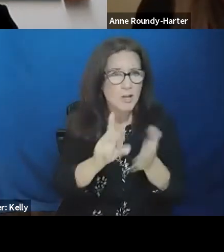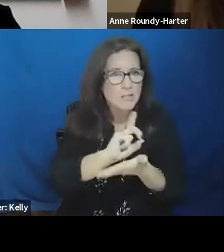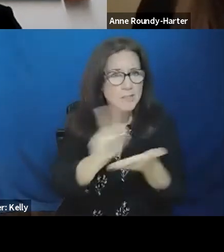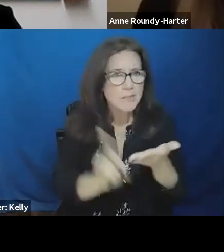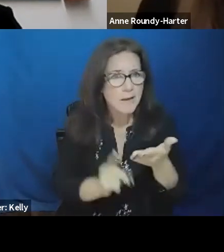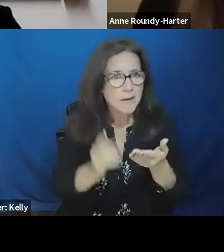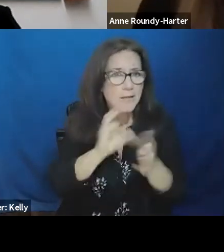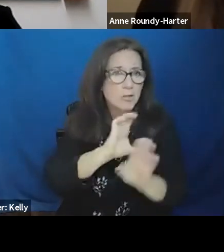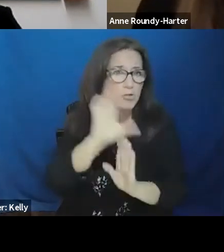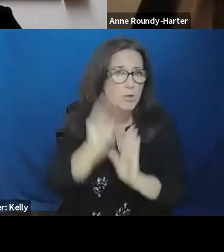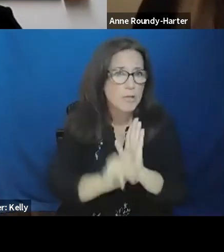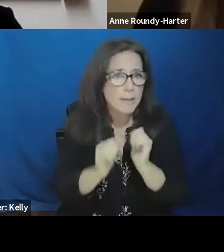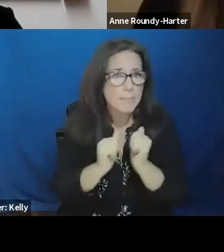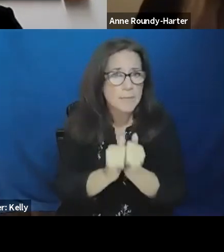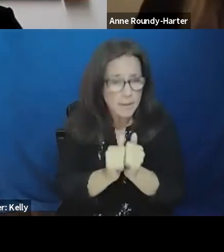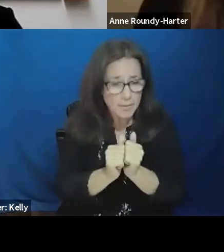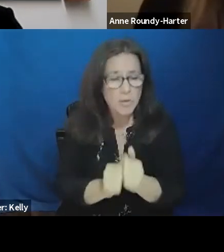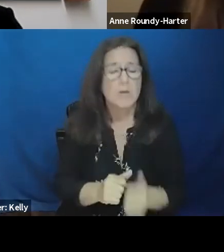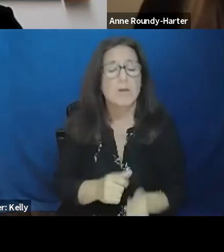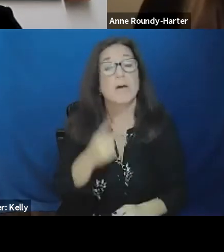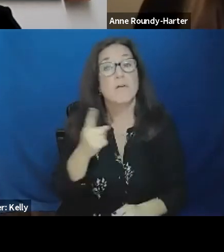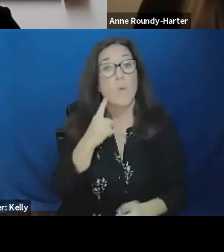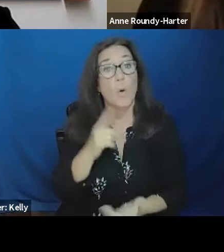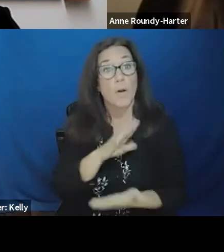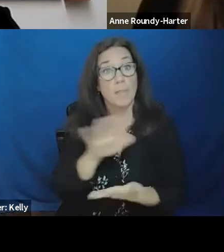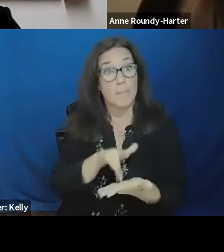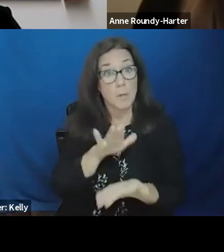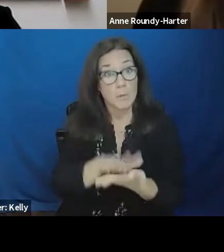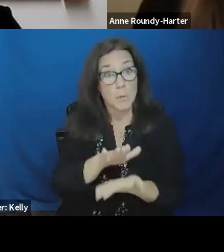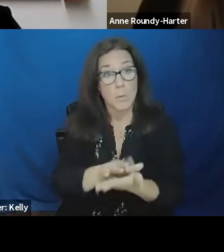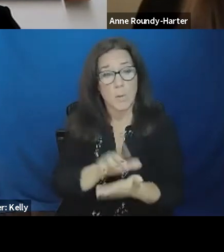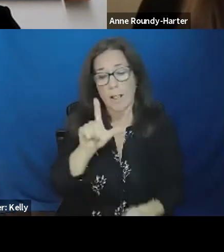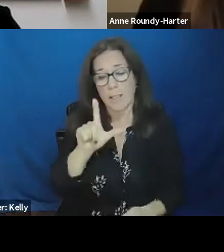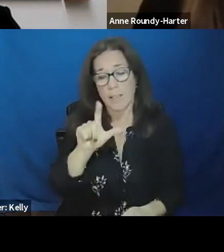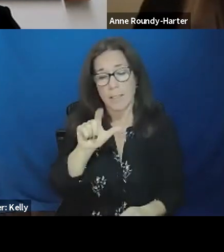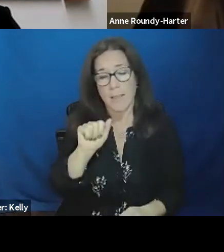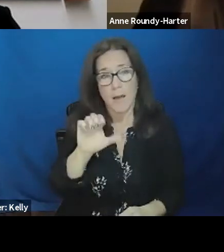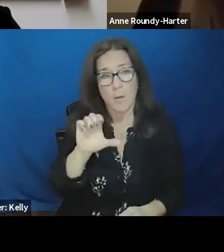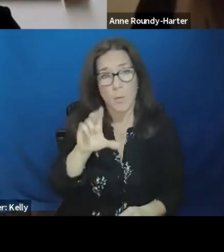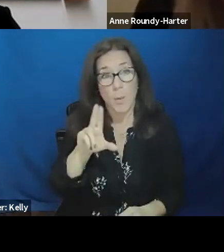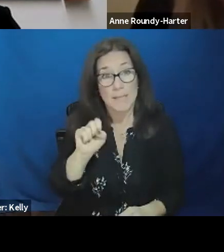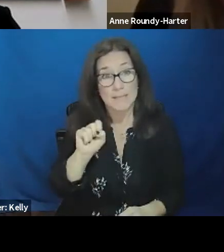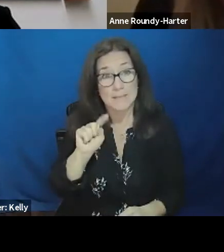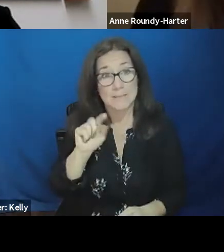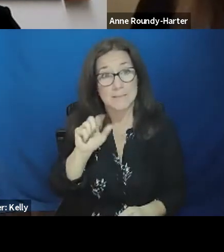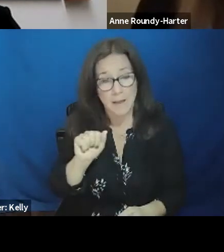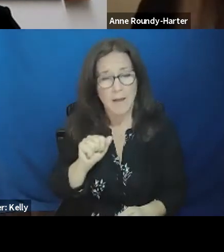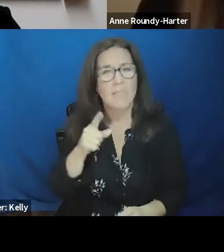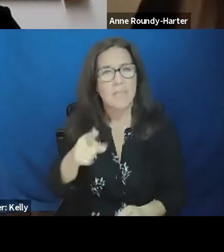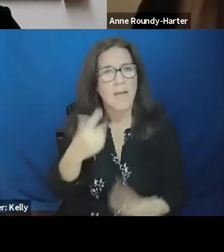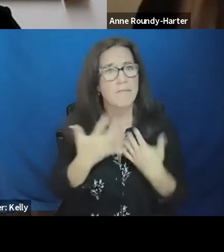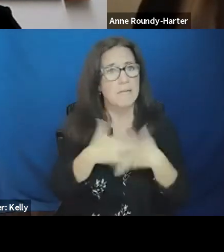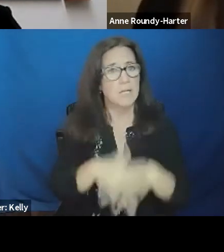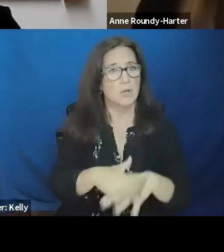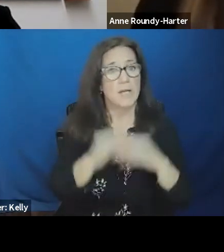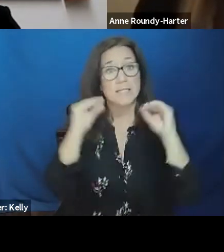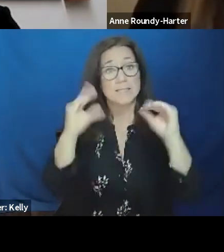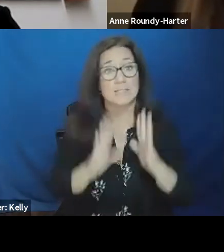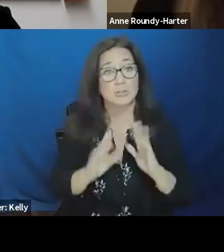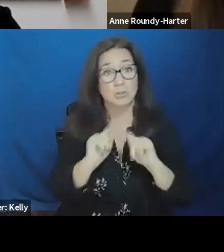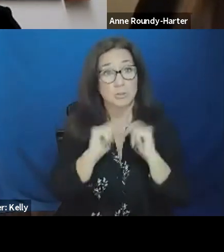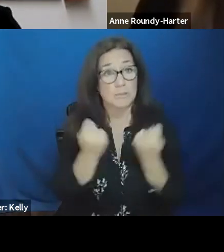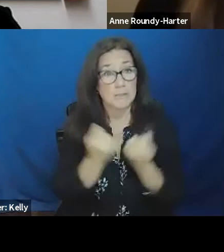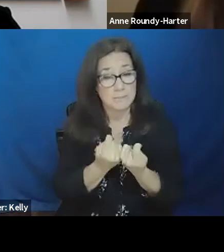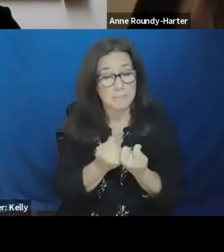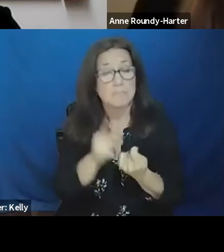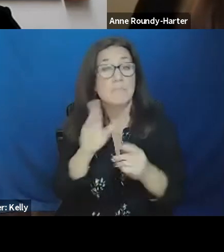junior high and La Cuesta integrated teacher teams who are partnering up to provide hands-on learning